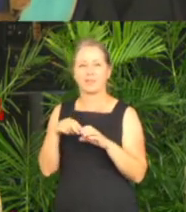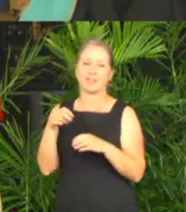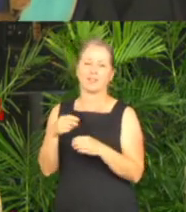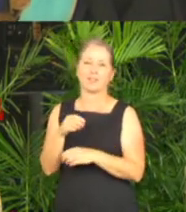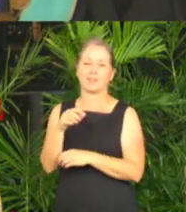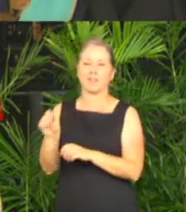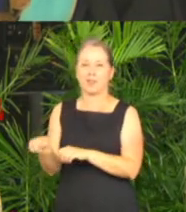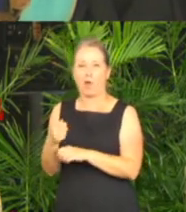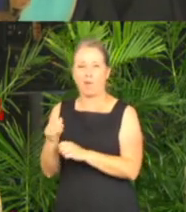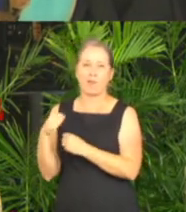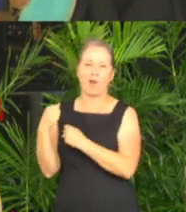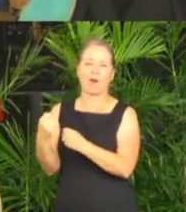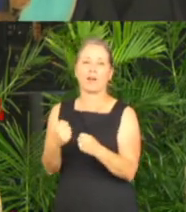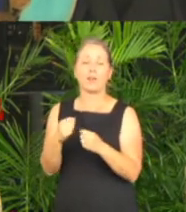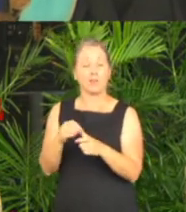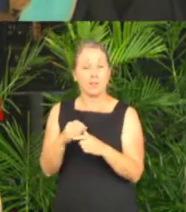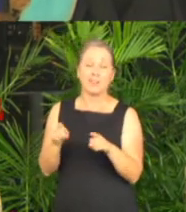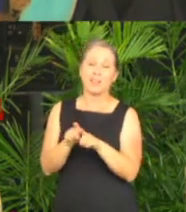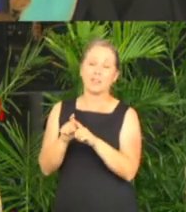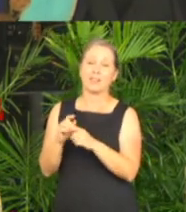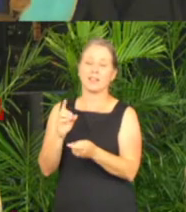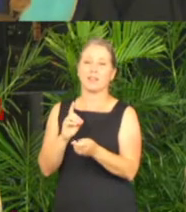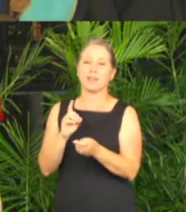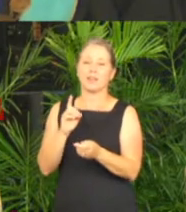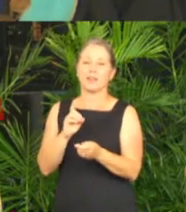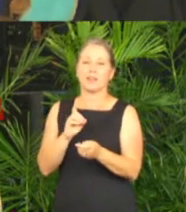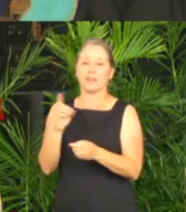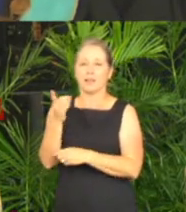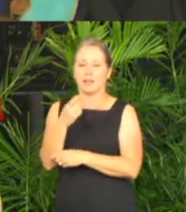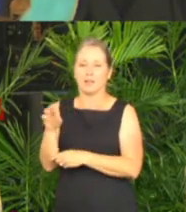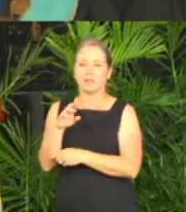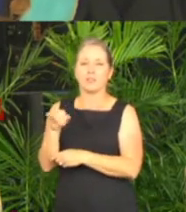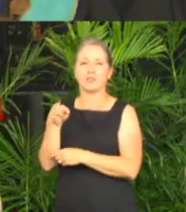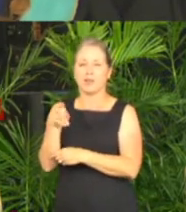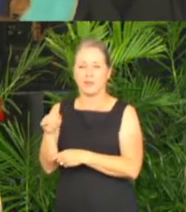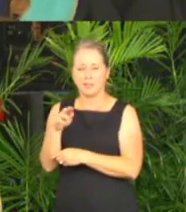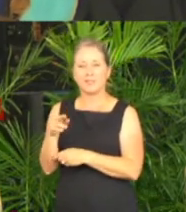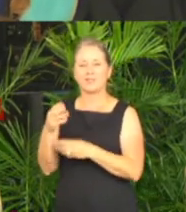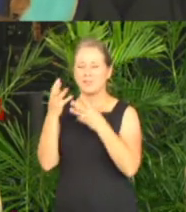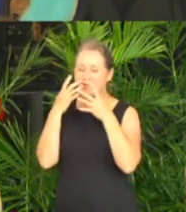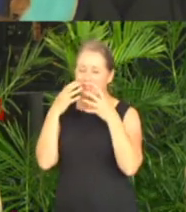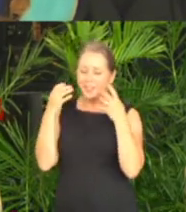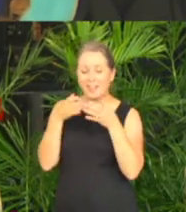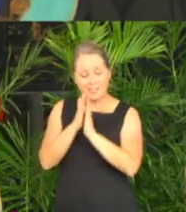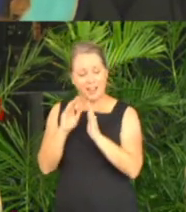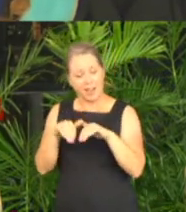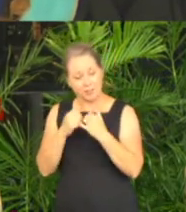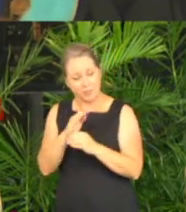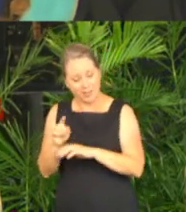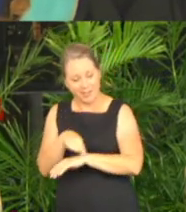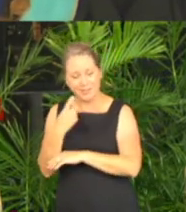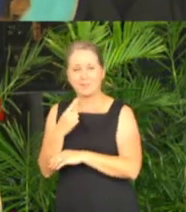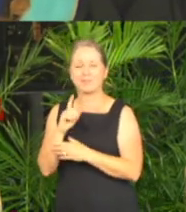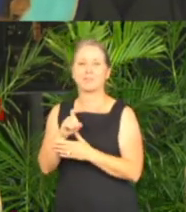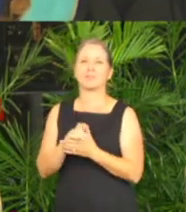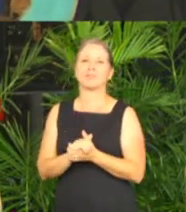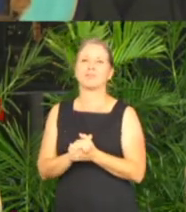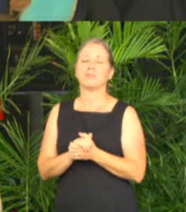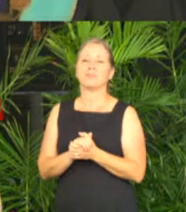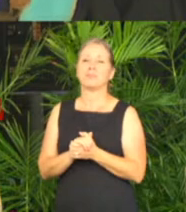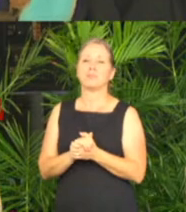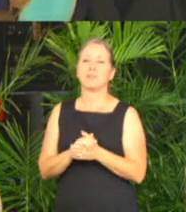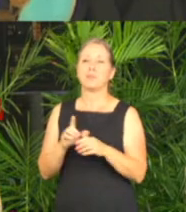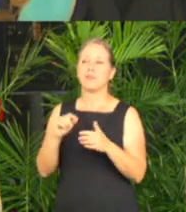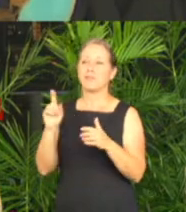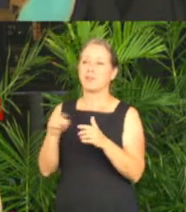carts, or even Dr. Joyner's friendly presence during his regular walks around campus, asking us how our day was. When